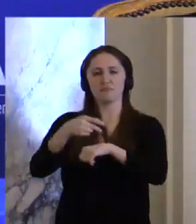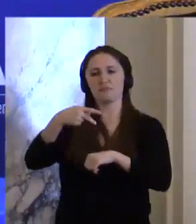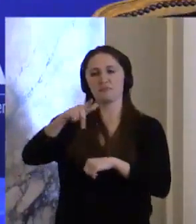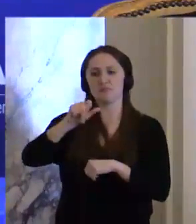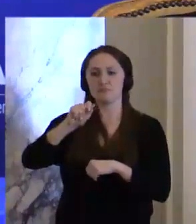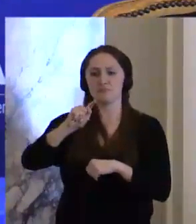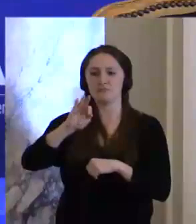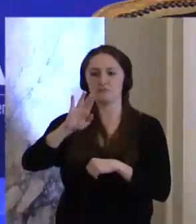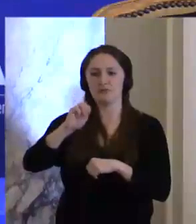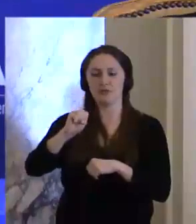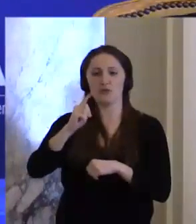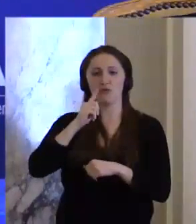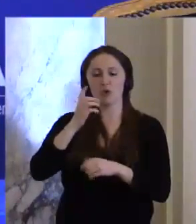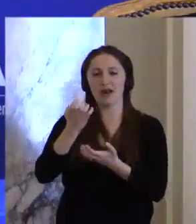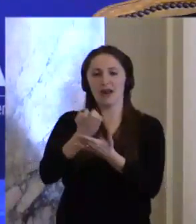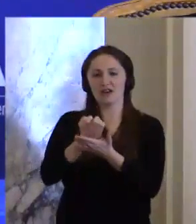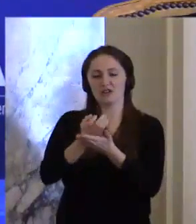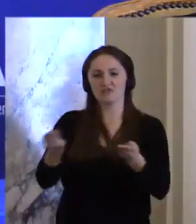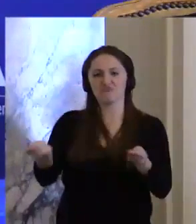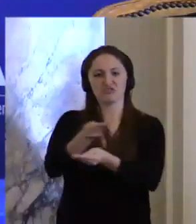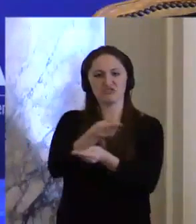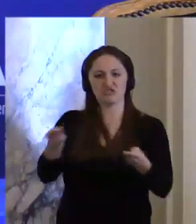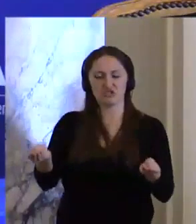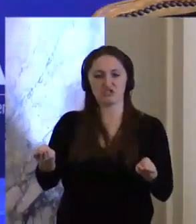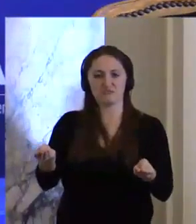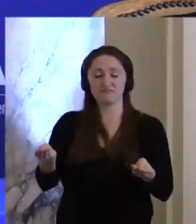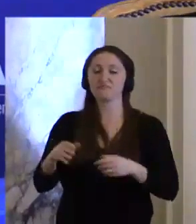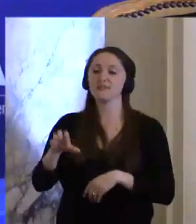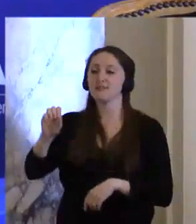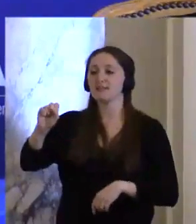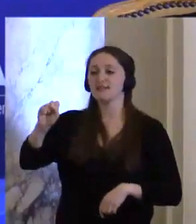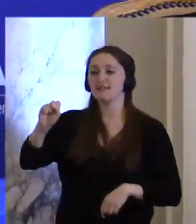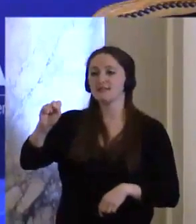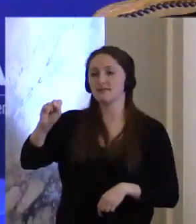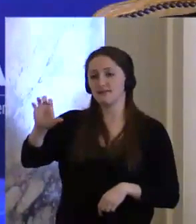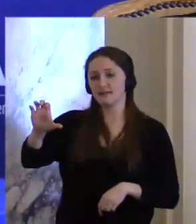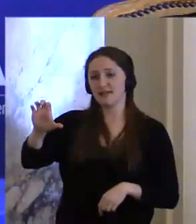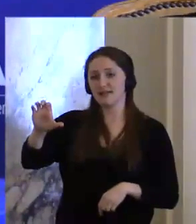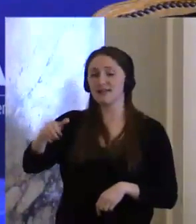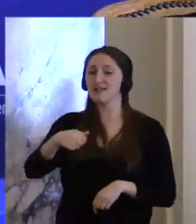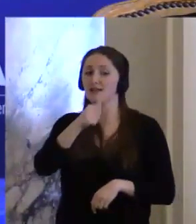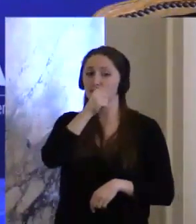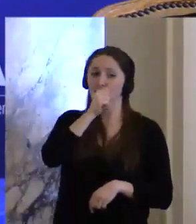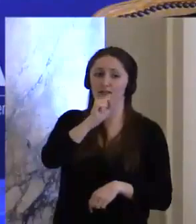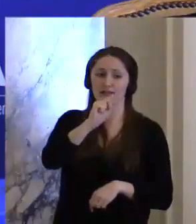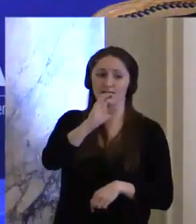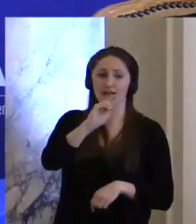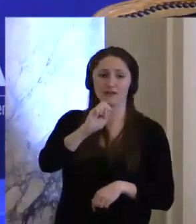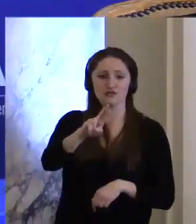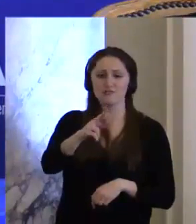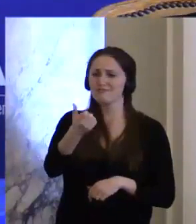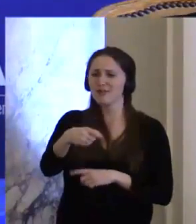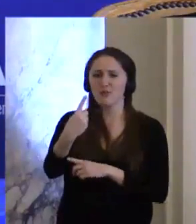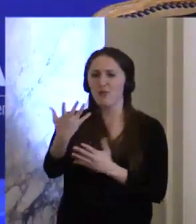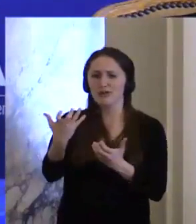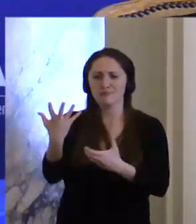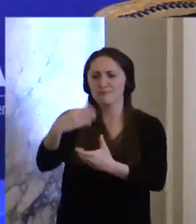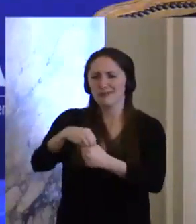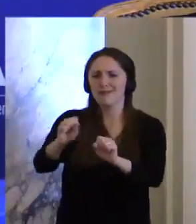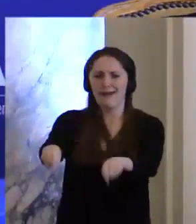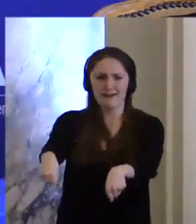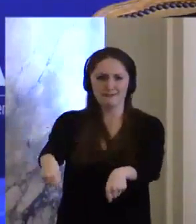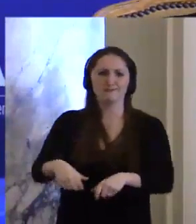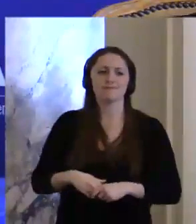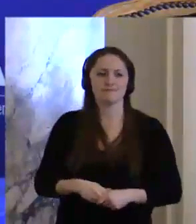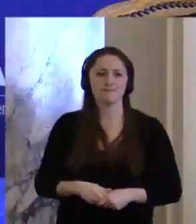mechanism where civil society organizations and the private sector and everybody who wants to participate can do